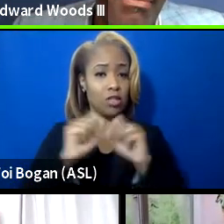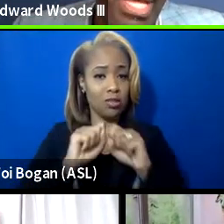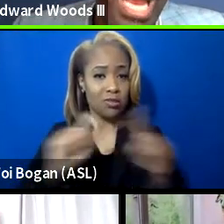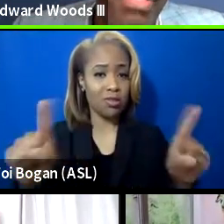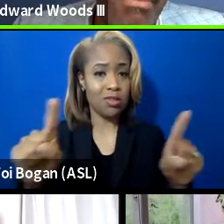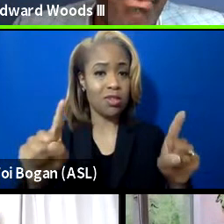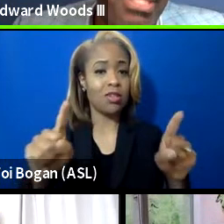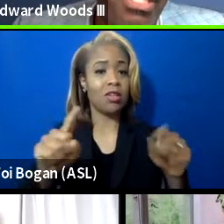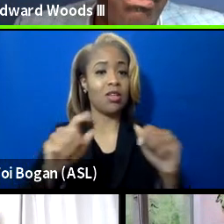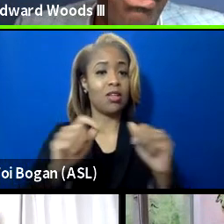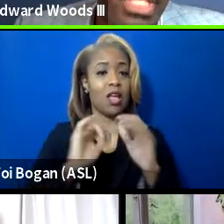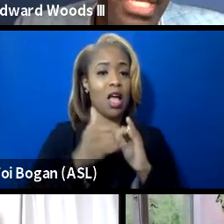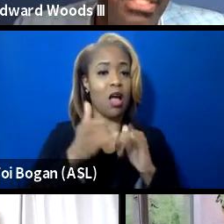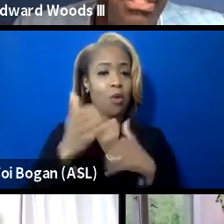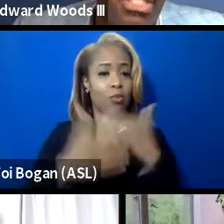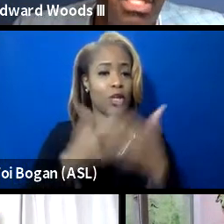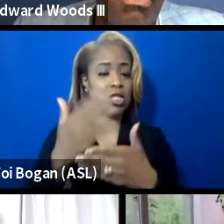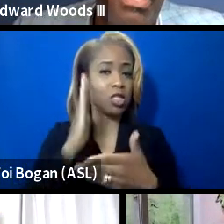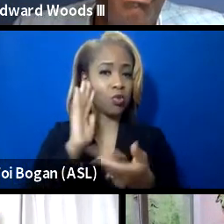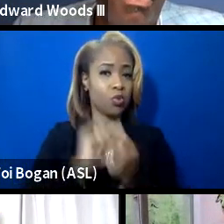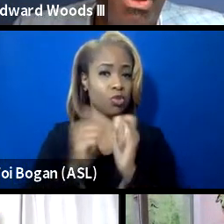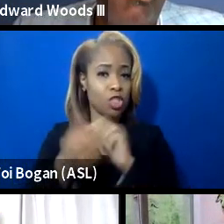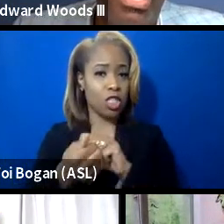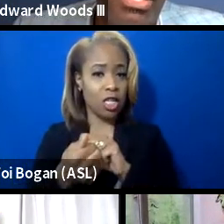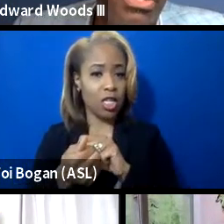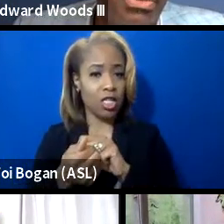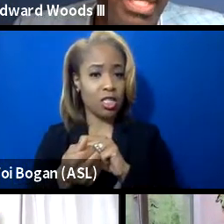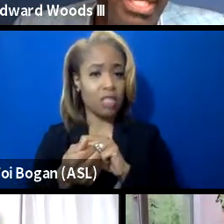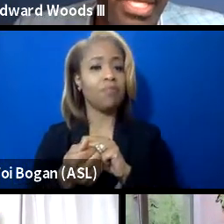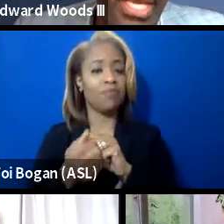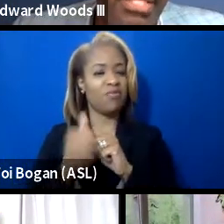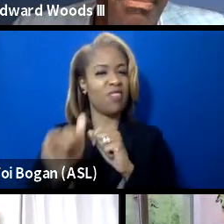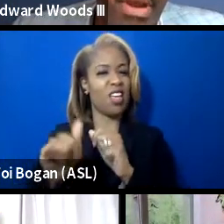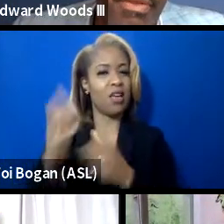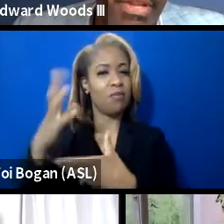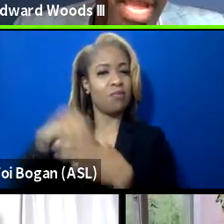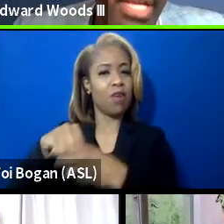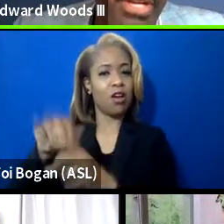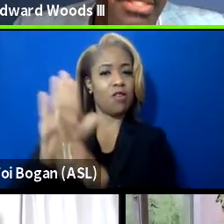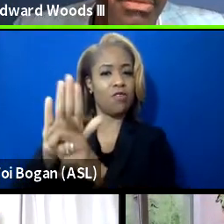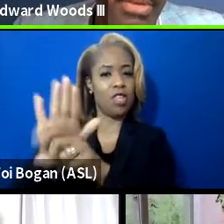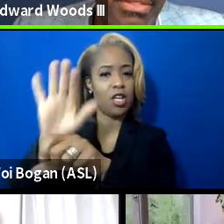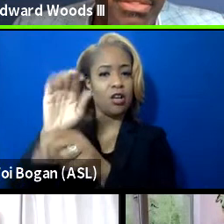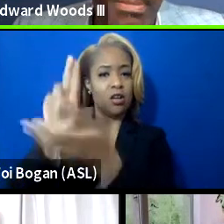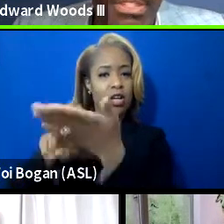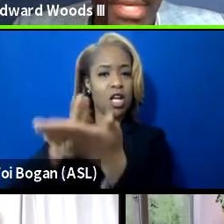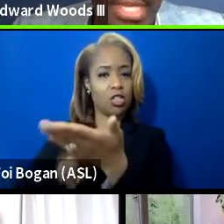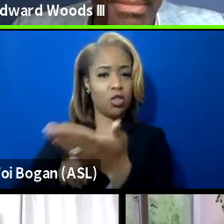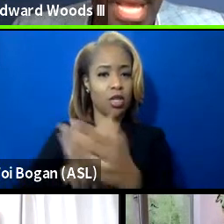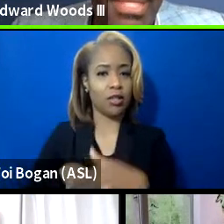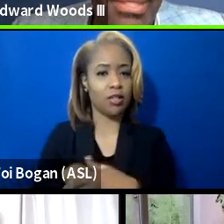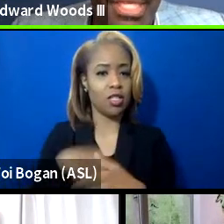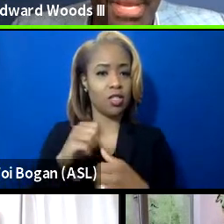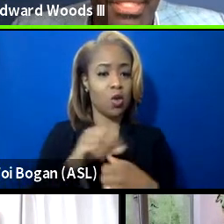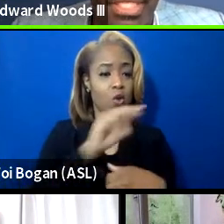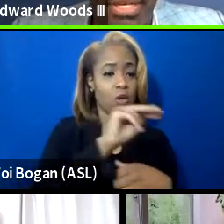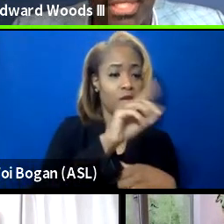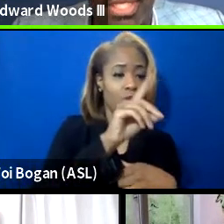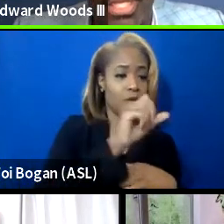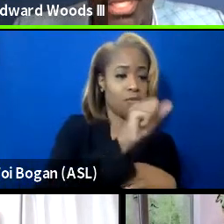how that process will change will be a part of what they're doing as a part of their contracts as well. So between